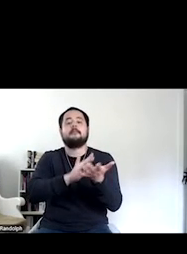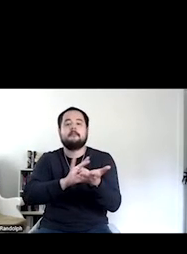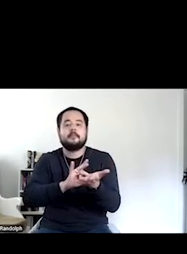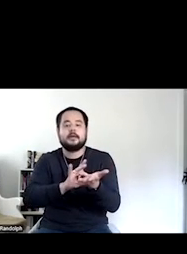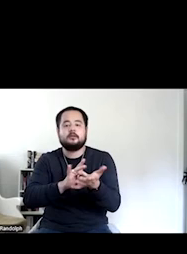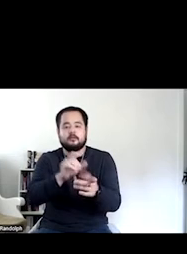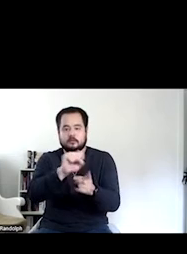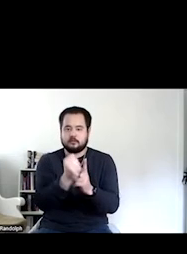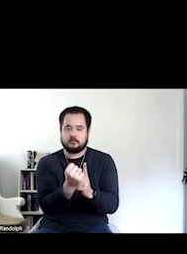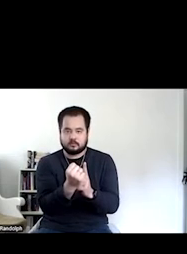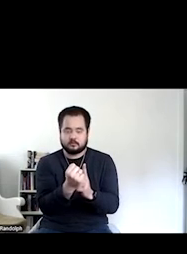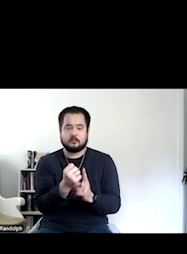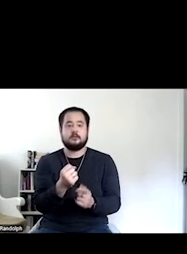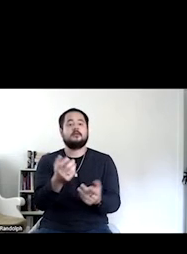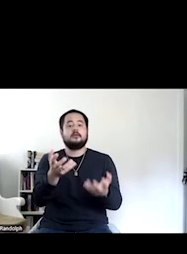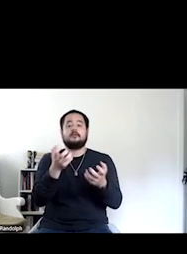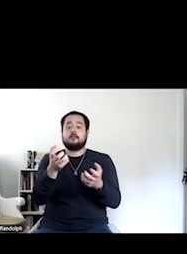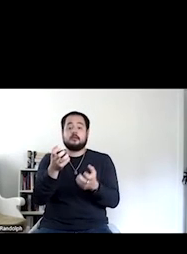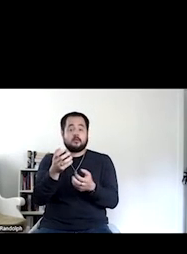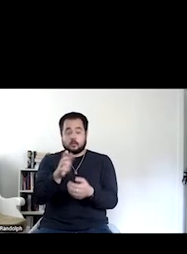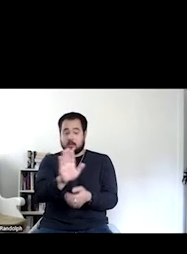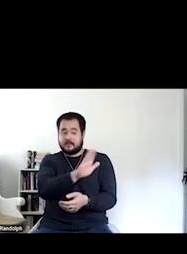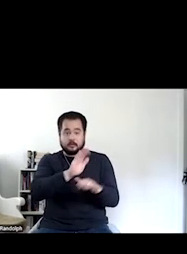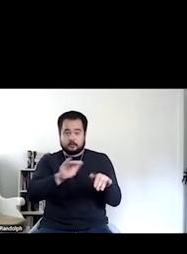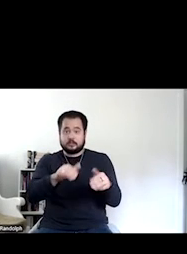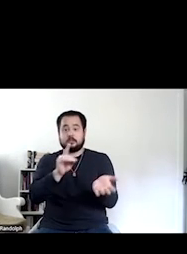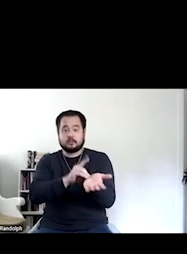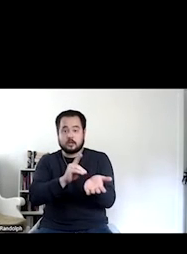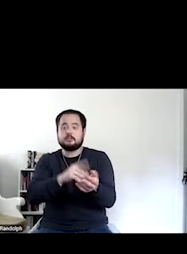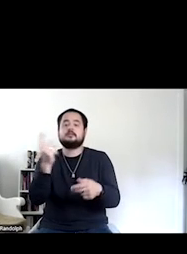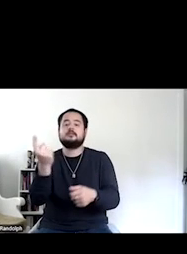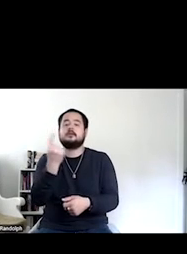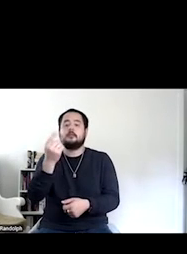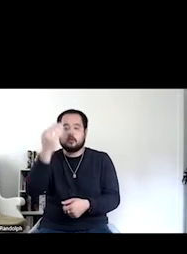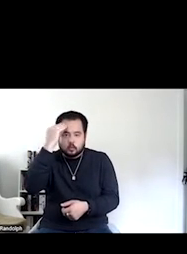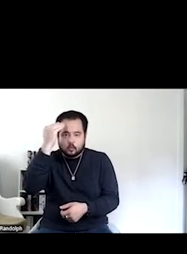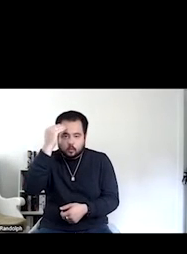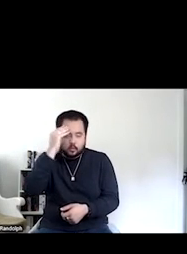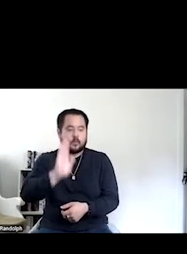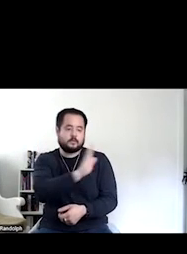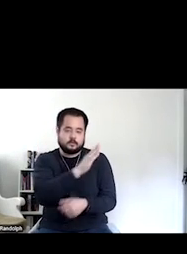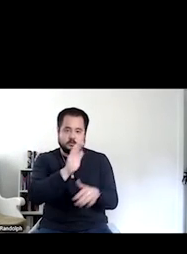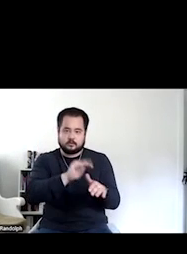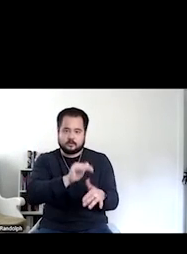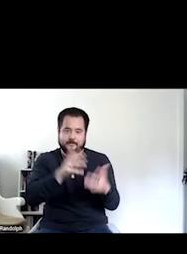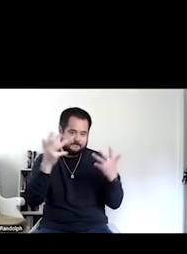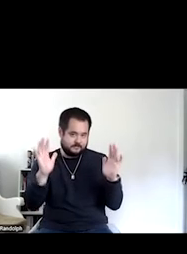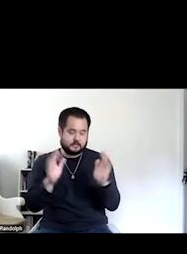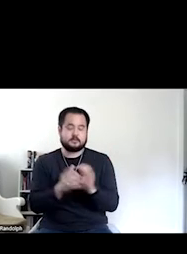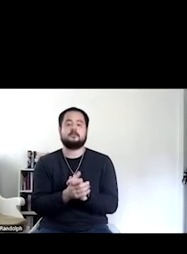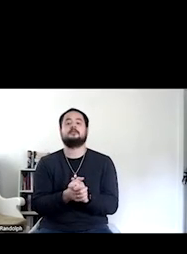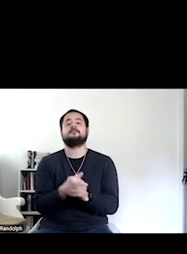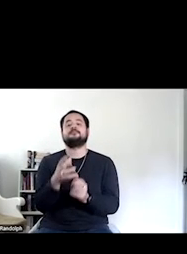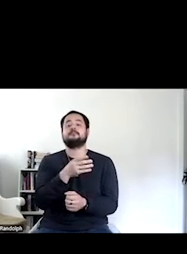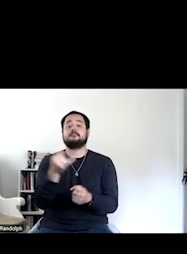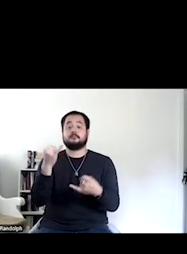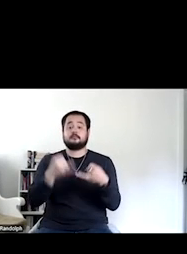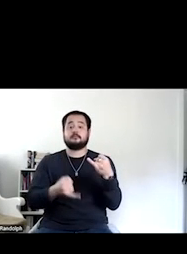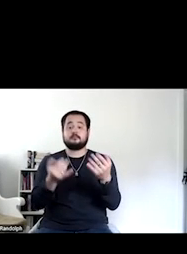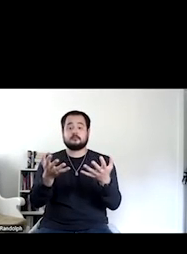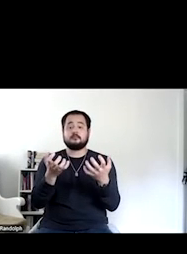child, most of all, their child's doctor or another healthcare professional who knows their child. And finally, they wanted easy to